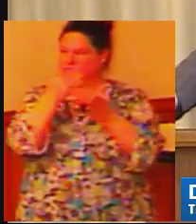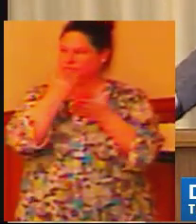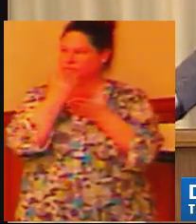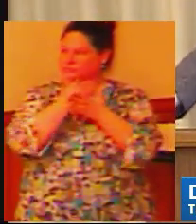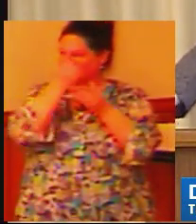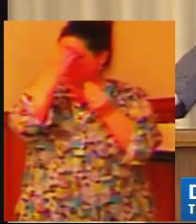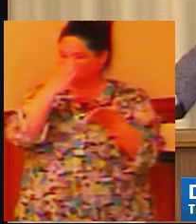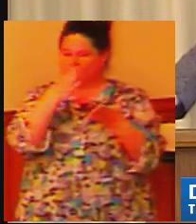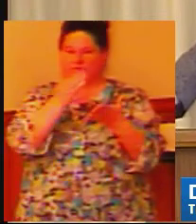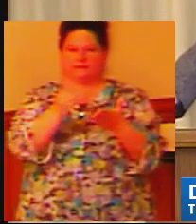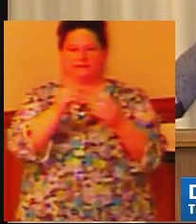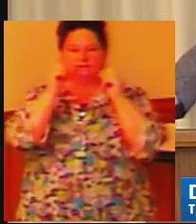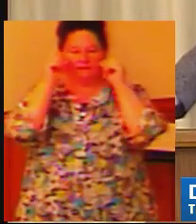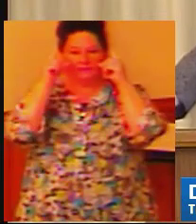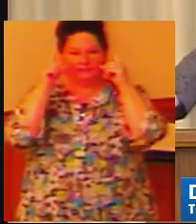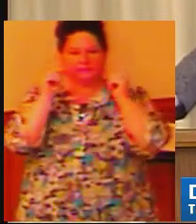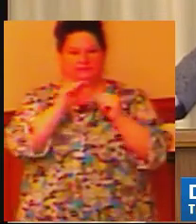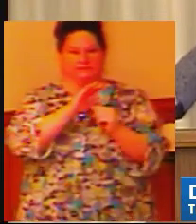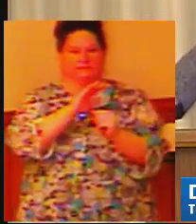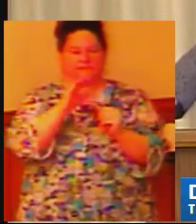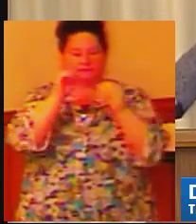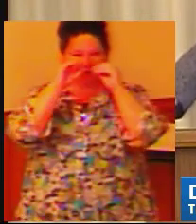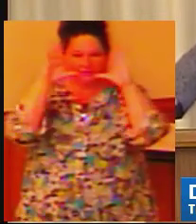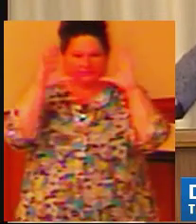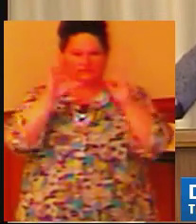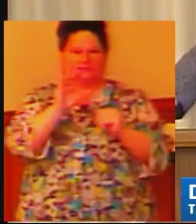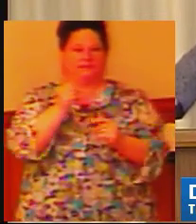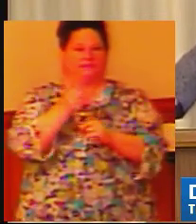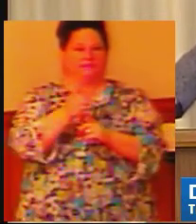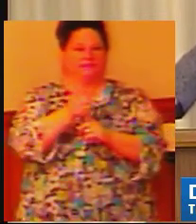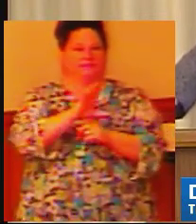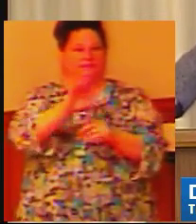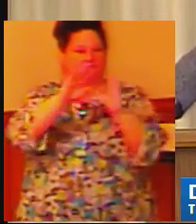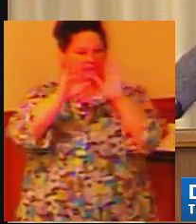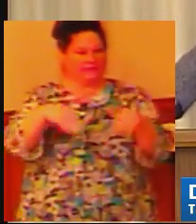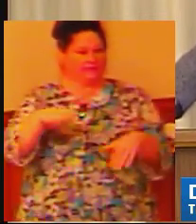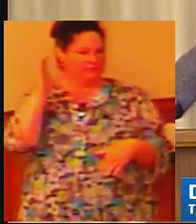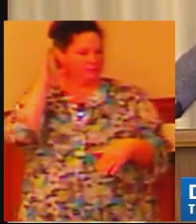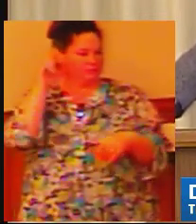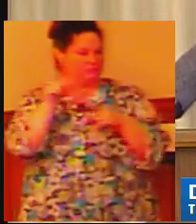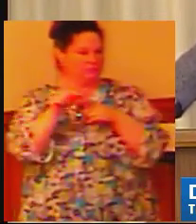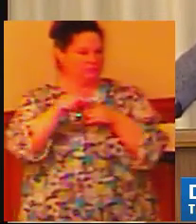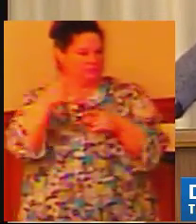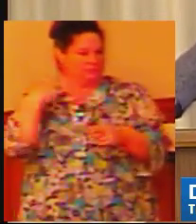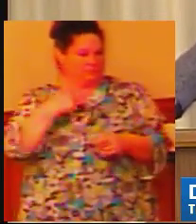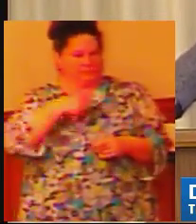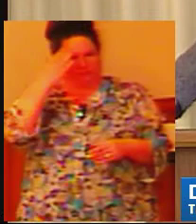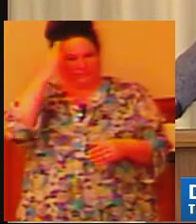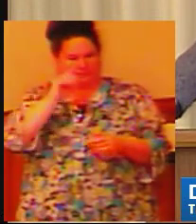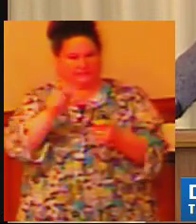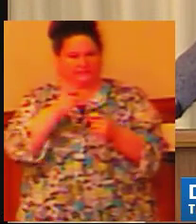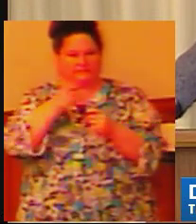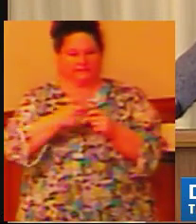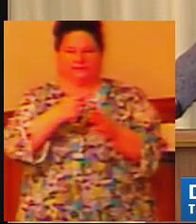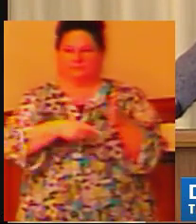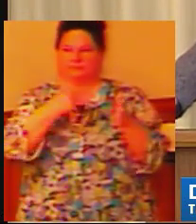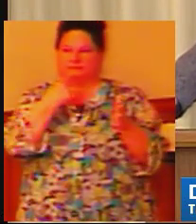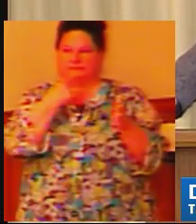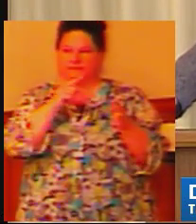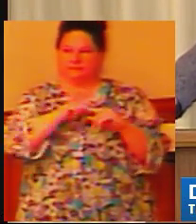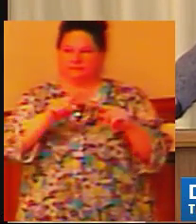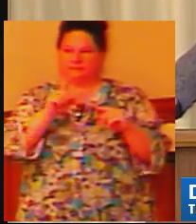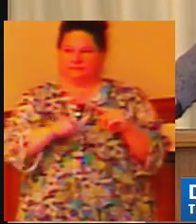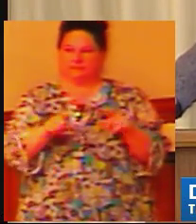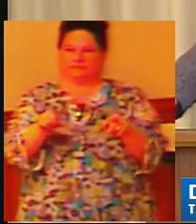news. And obviously, him and his household heard these words spoken to him. We don't know exactly what was said, but it has to be very similar, like I